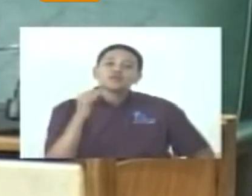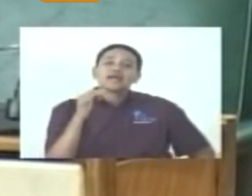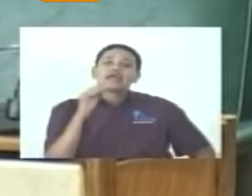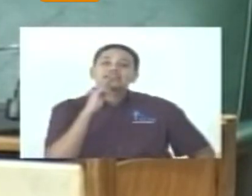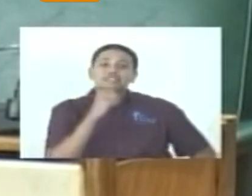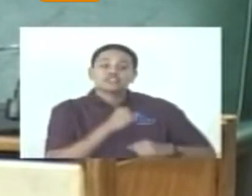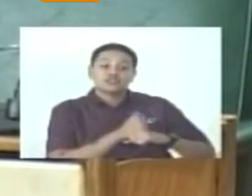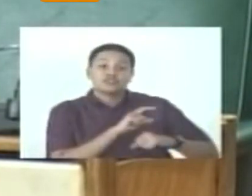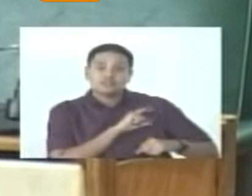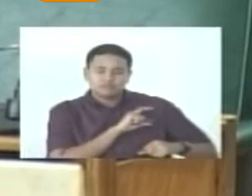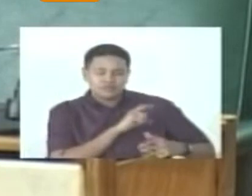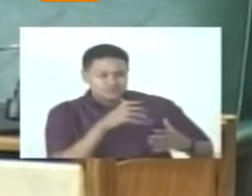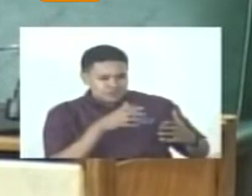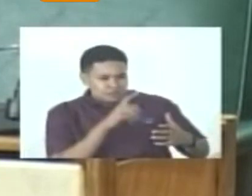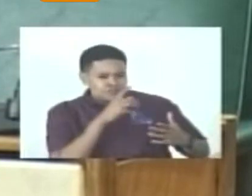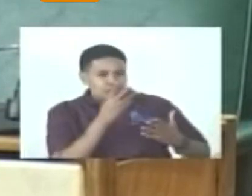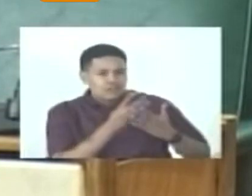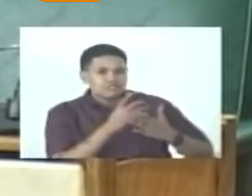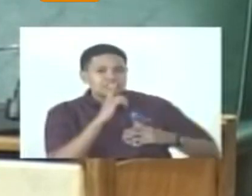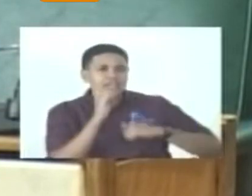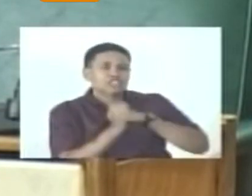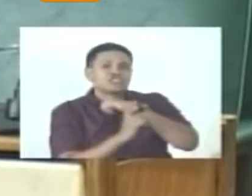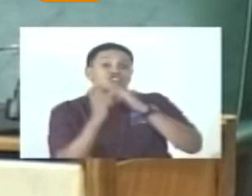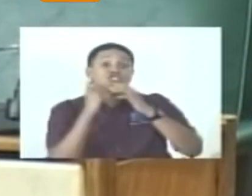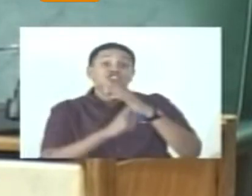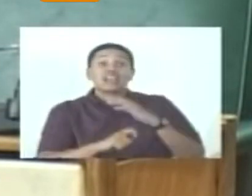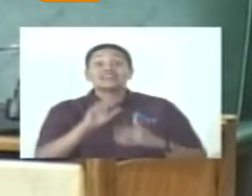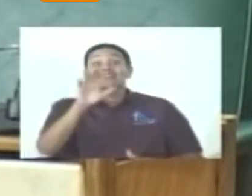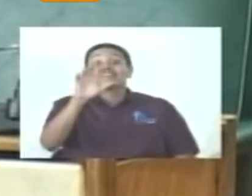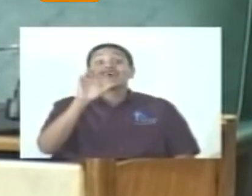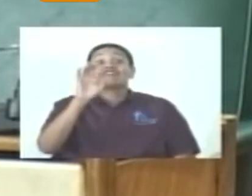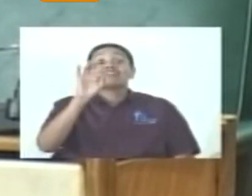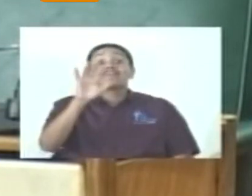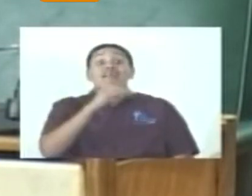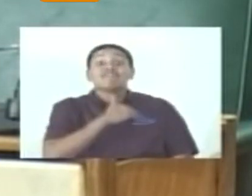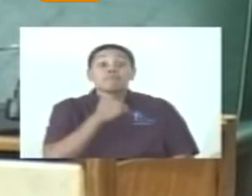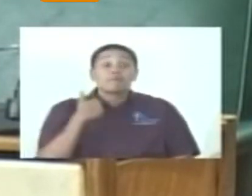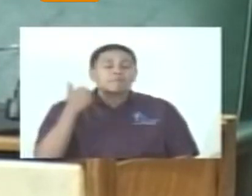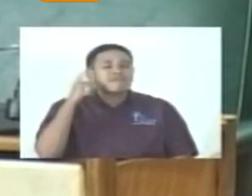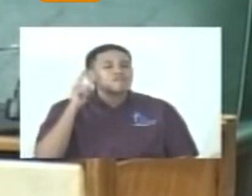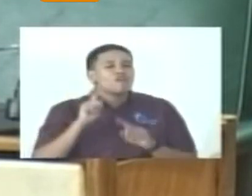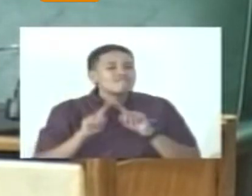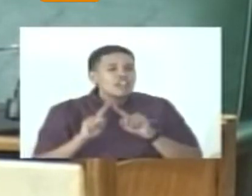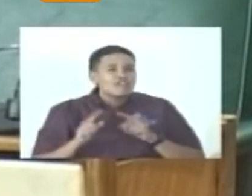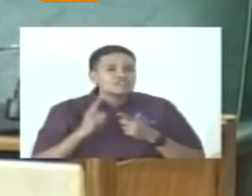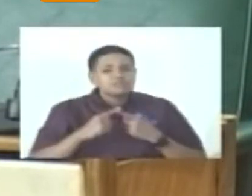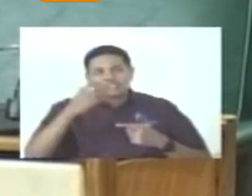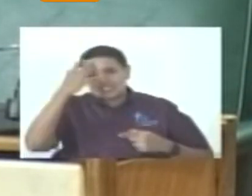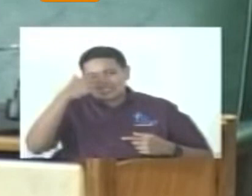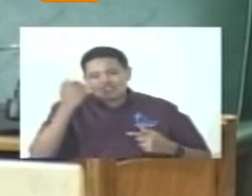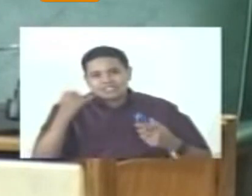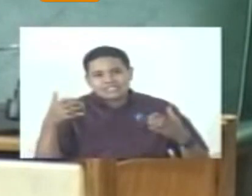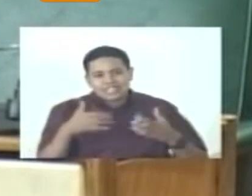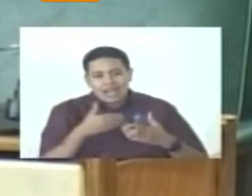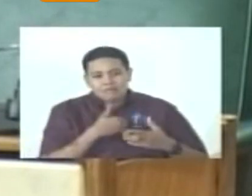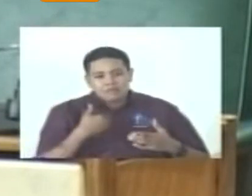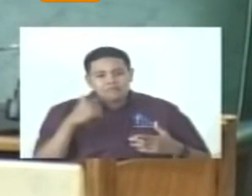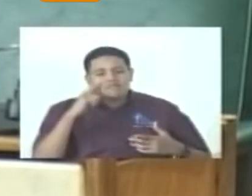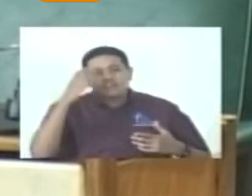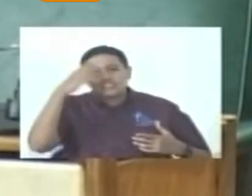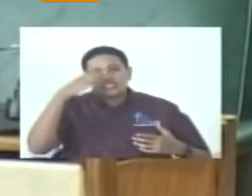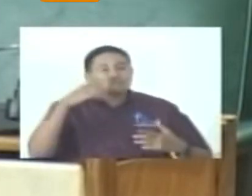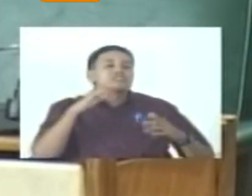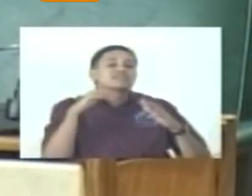security forces arrested and charged 595 members for various and serious gang members for various and